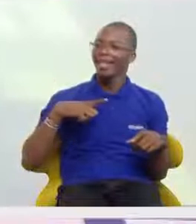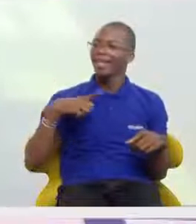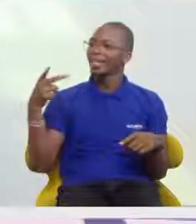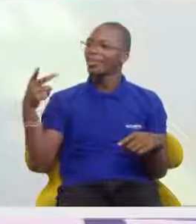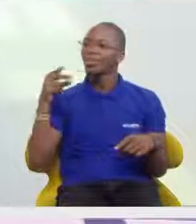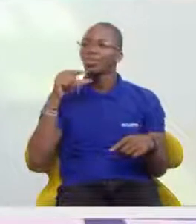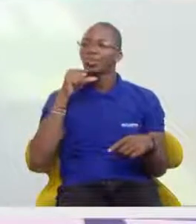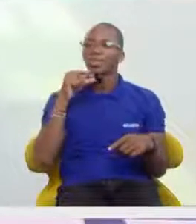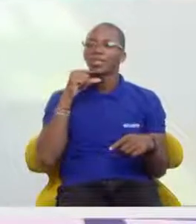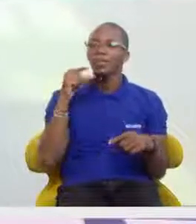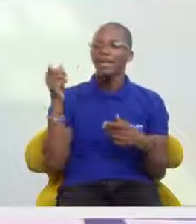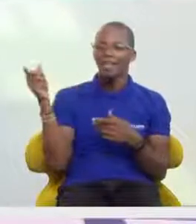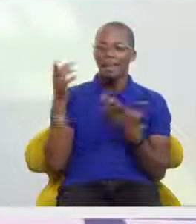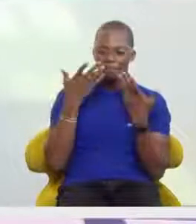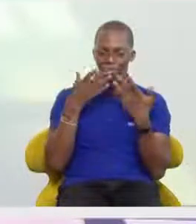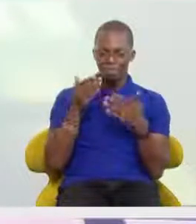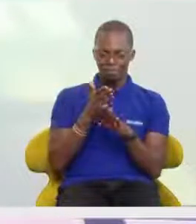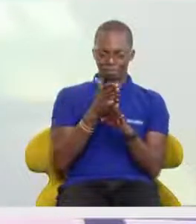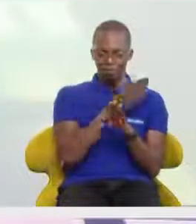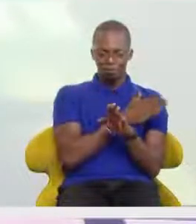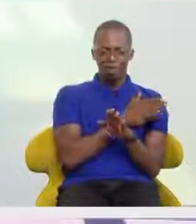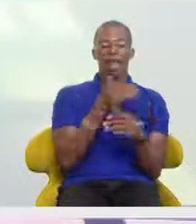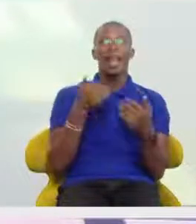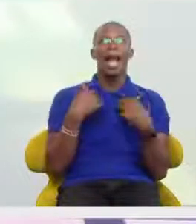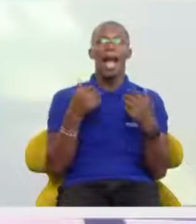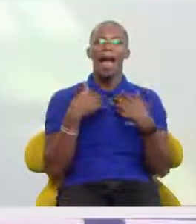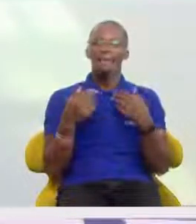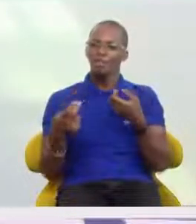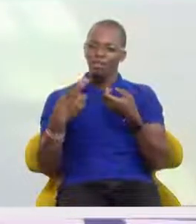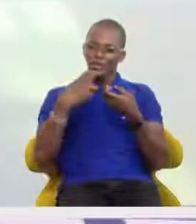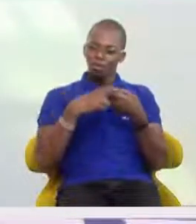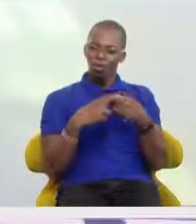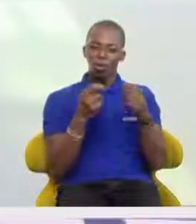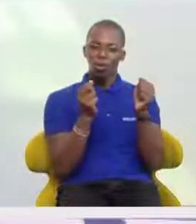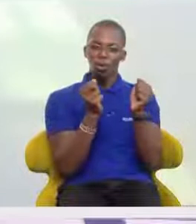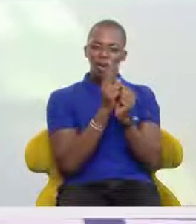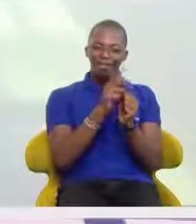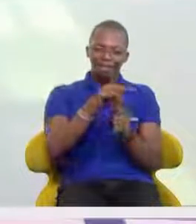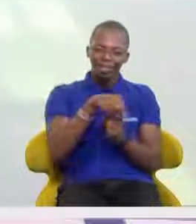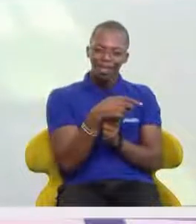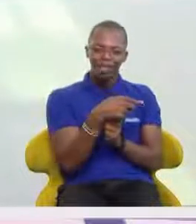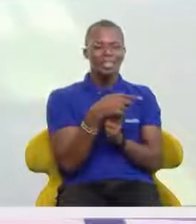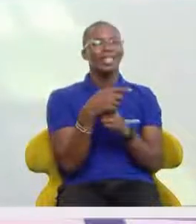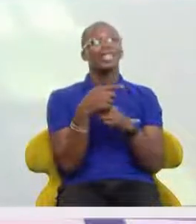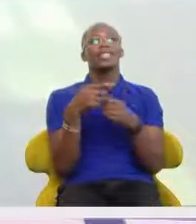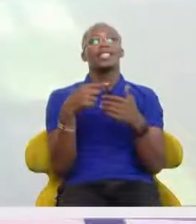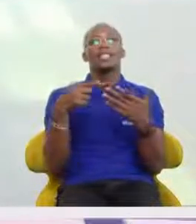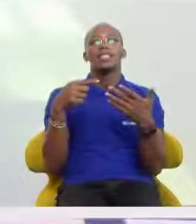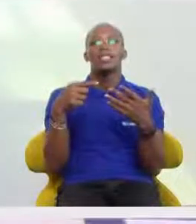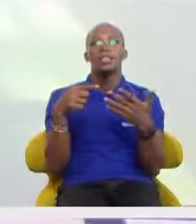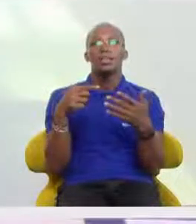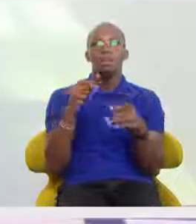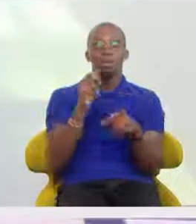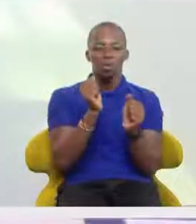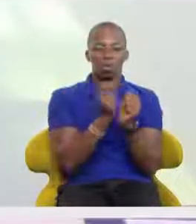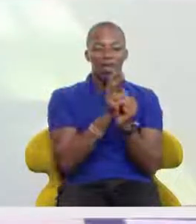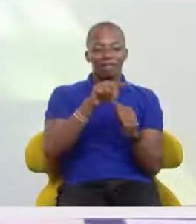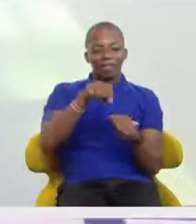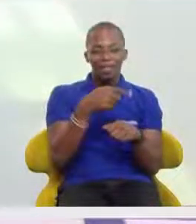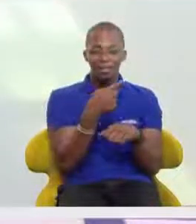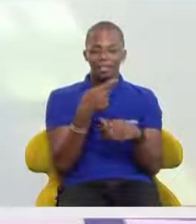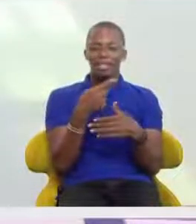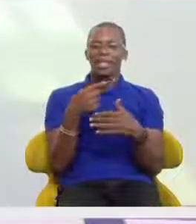own free time to research assignments, follow their favorite sports like World Cup most of the time, and work on projects